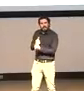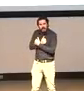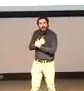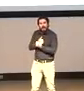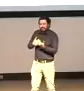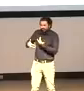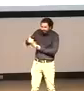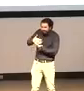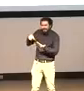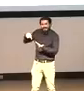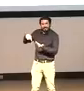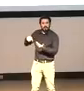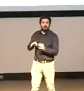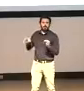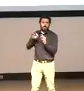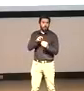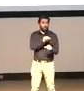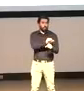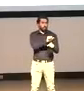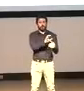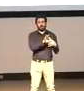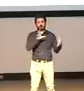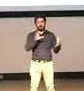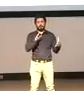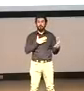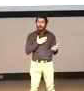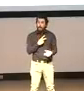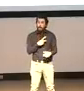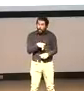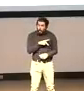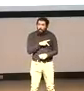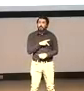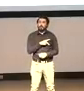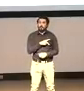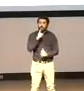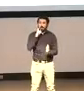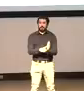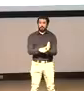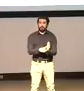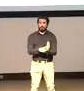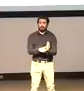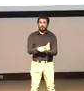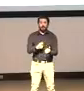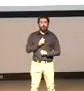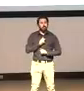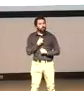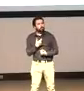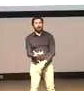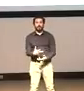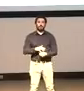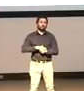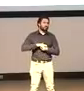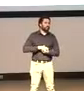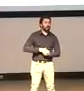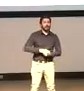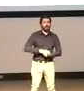want to give you my own personal recognition of this. I've known that burnout and stress has been a major issue for many